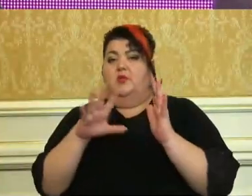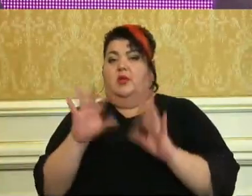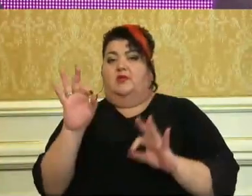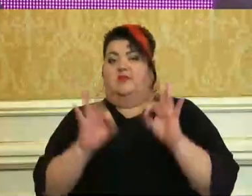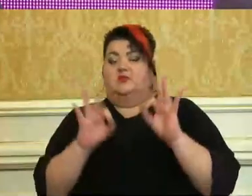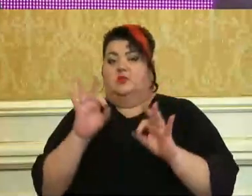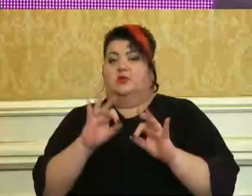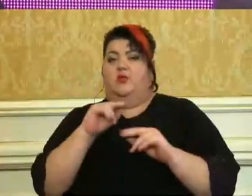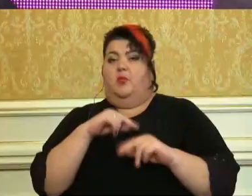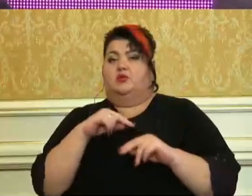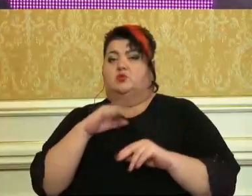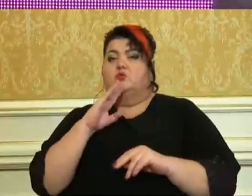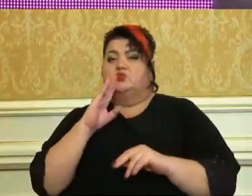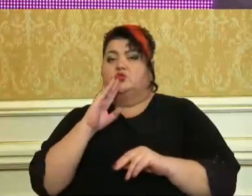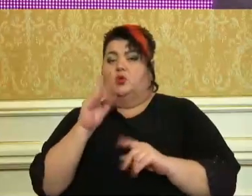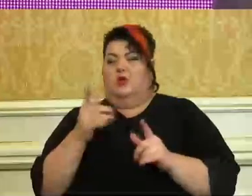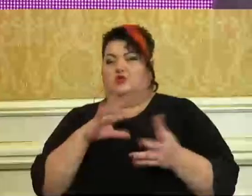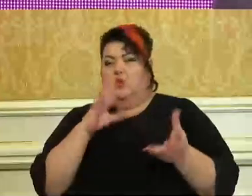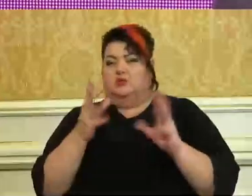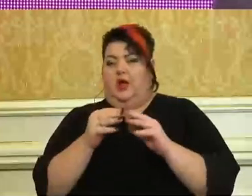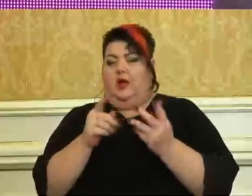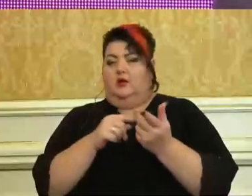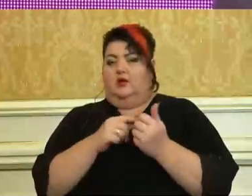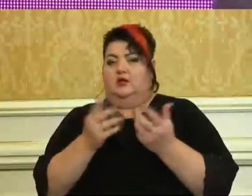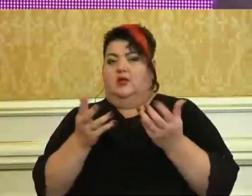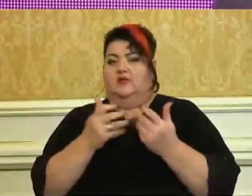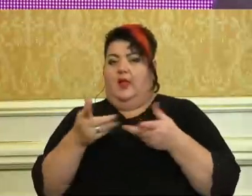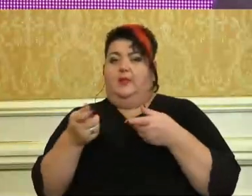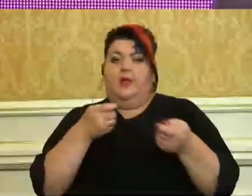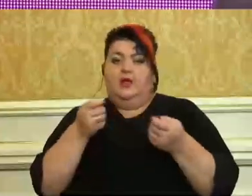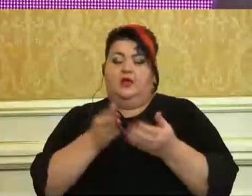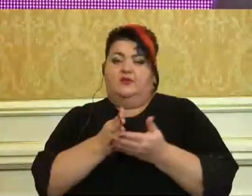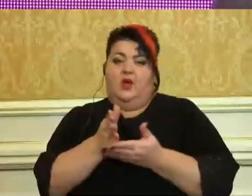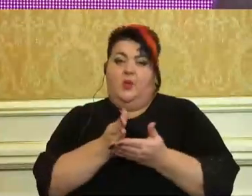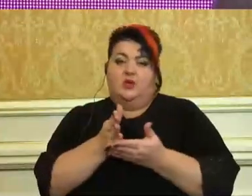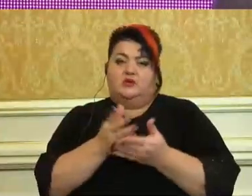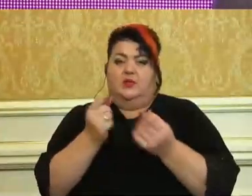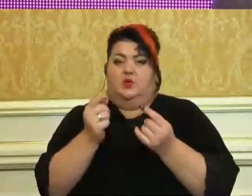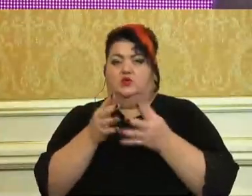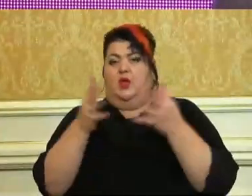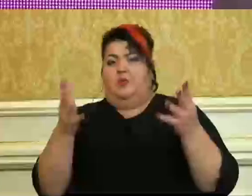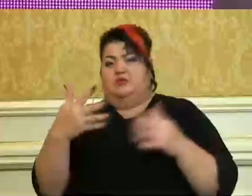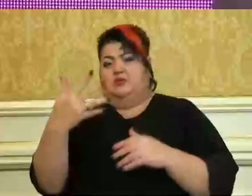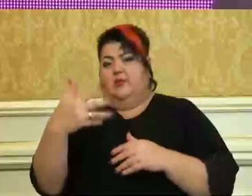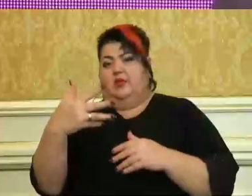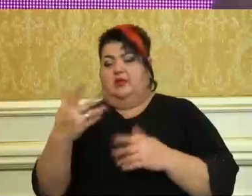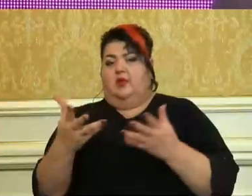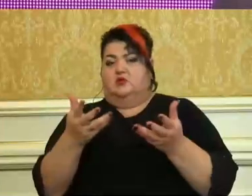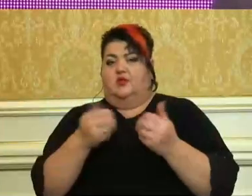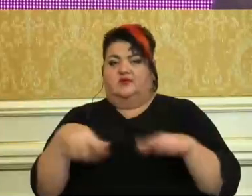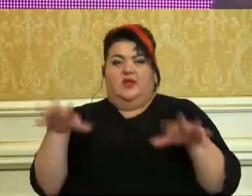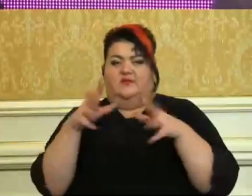have 75% in our ministry. Those are women, and in the leading position, more